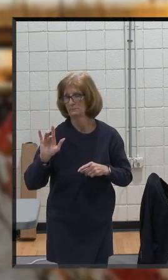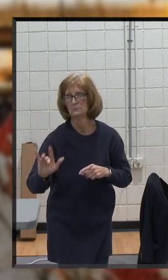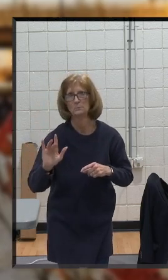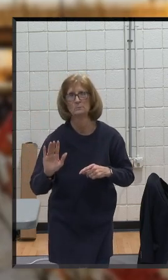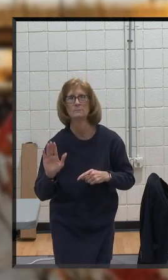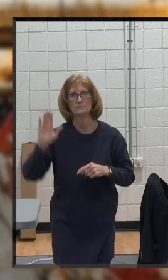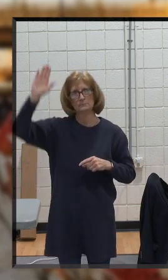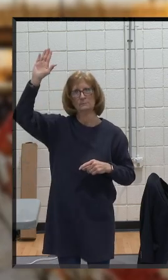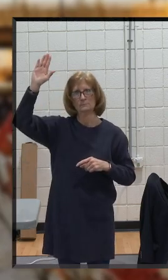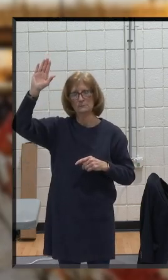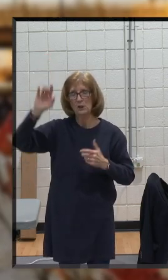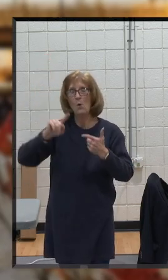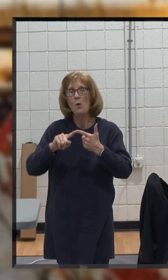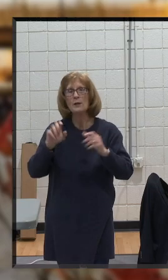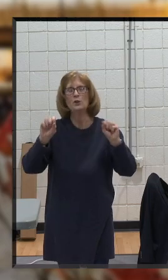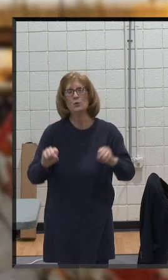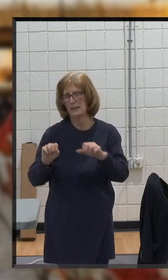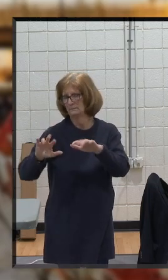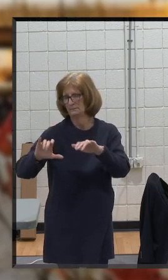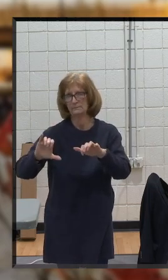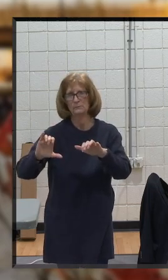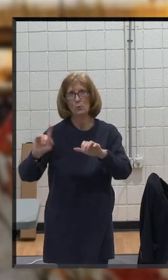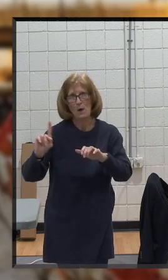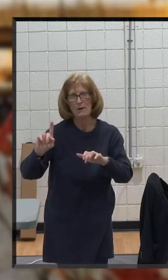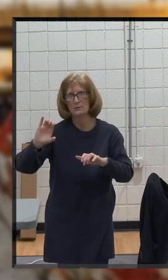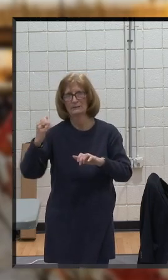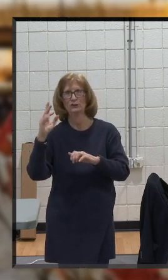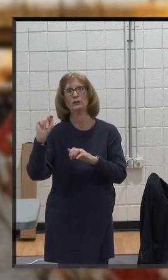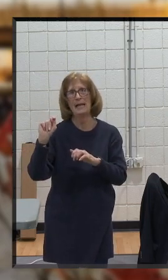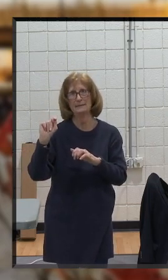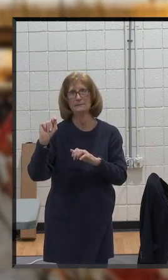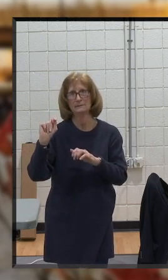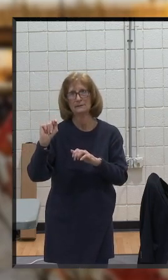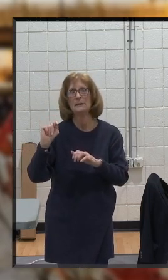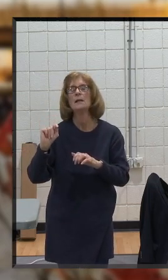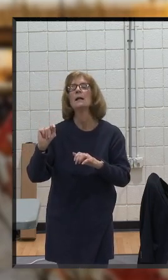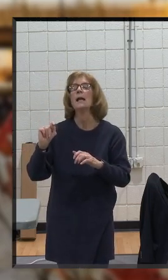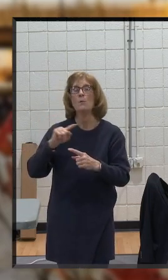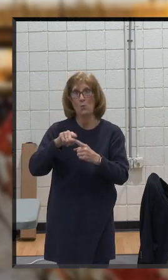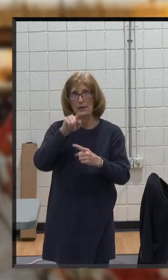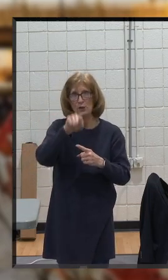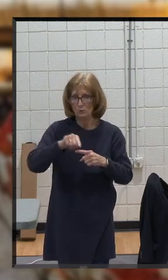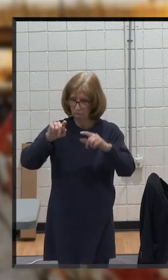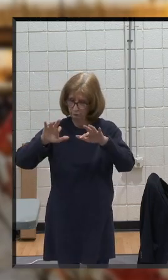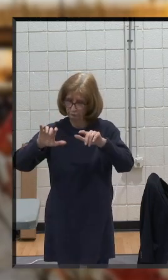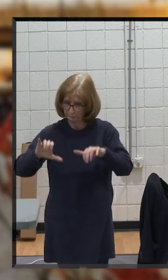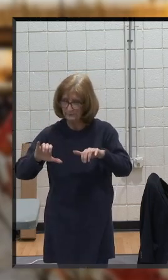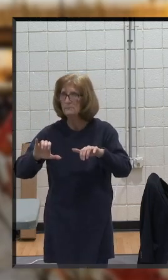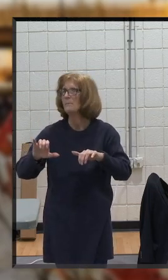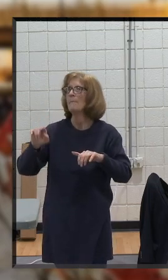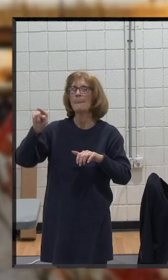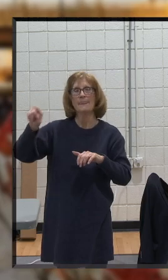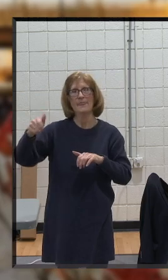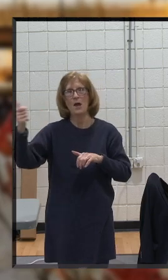want to use the chat function, you can let Laura know and she'll alert me and we can ask the question in the room.